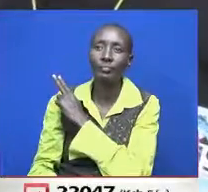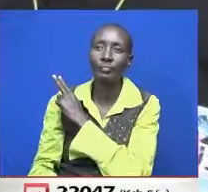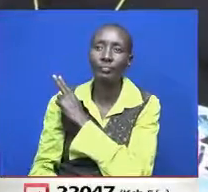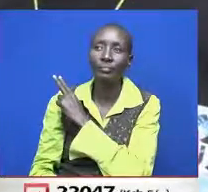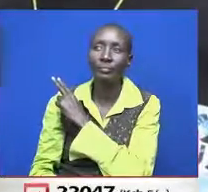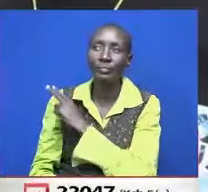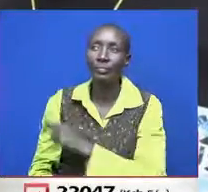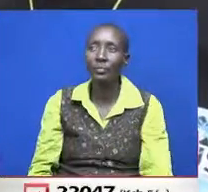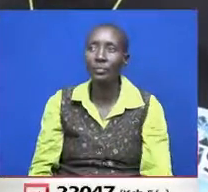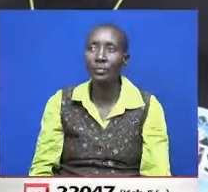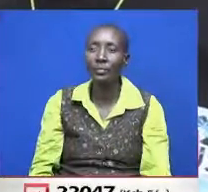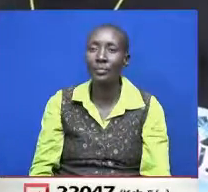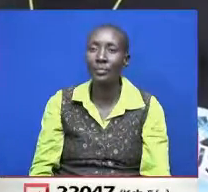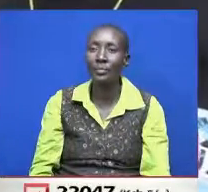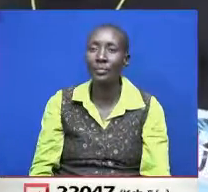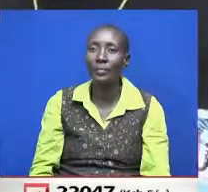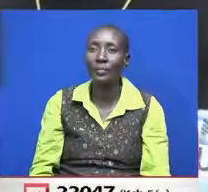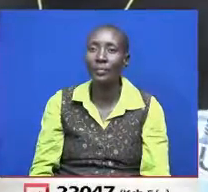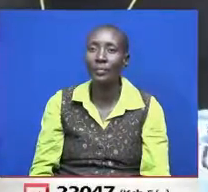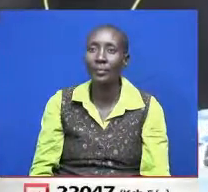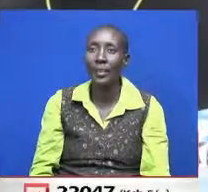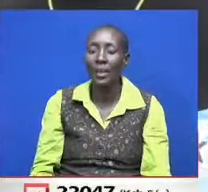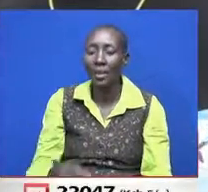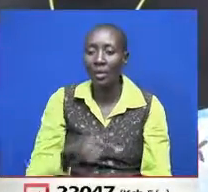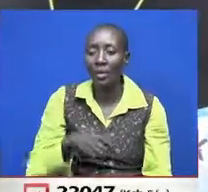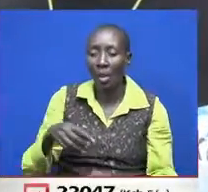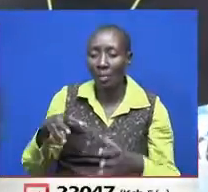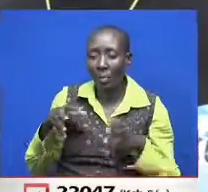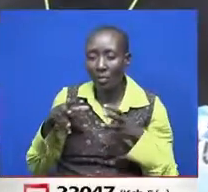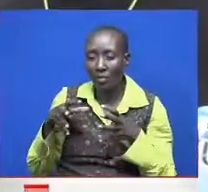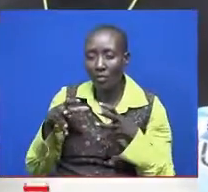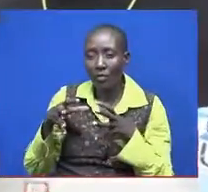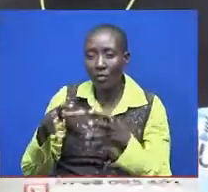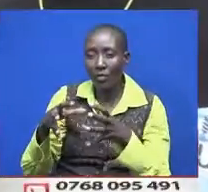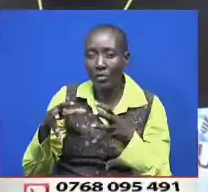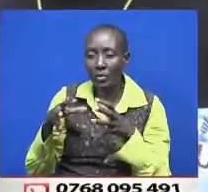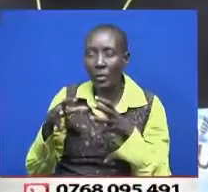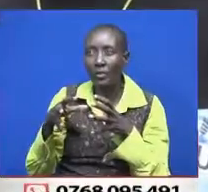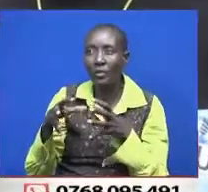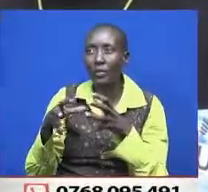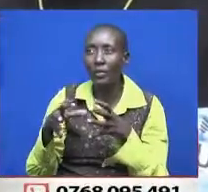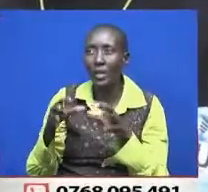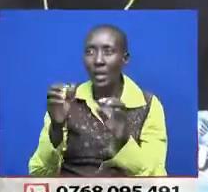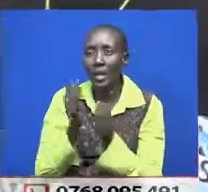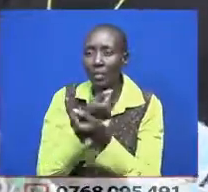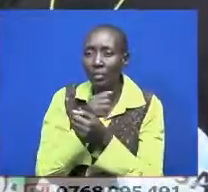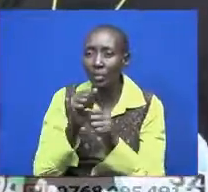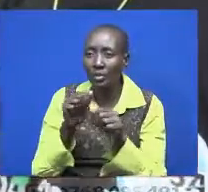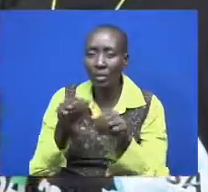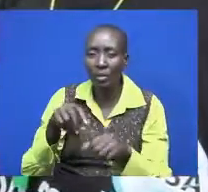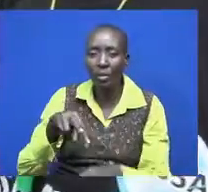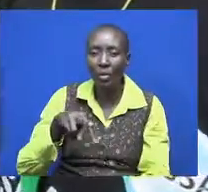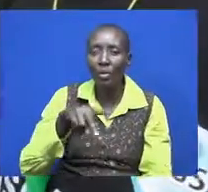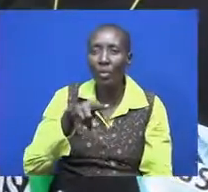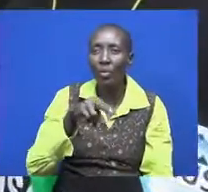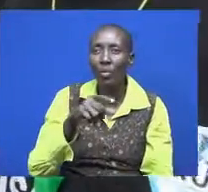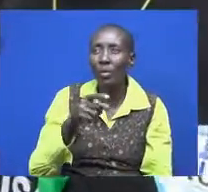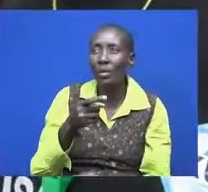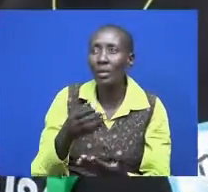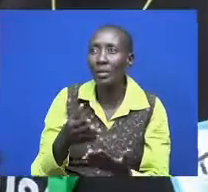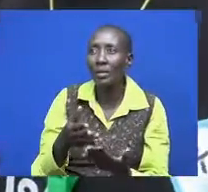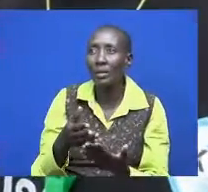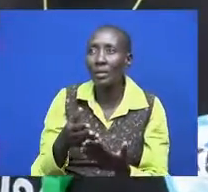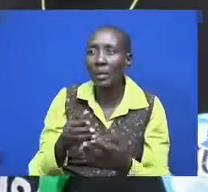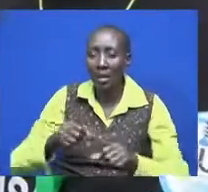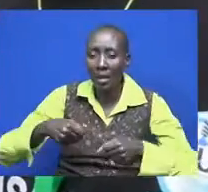things have not been addressed. Yes. We are being forced to twitch and itch. Yes. We cannot accept. We cannot even walk from 6:30. This is what the